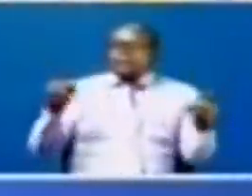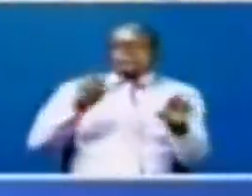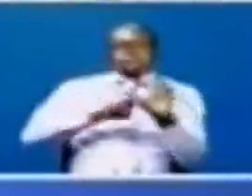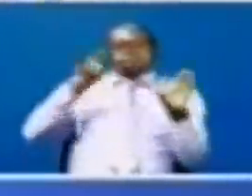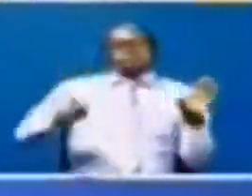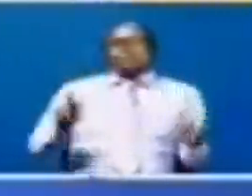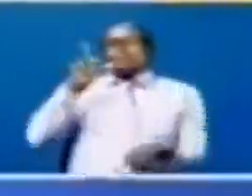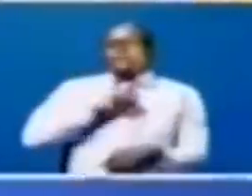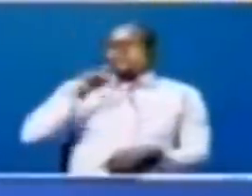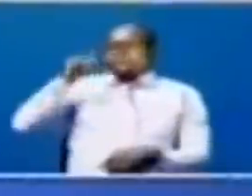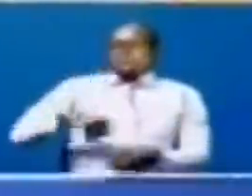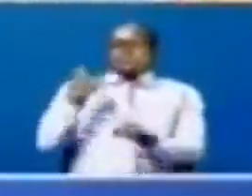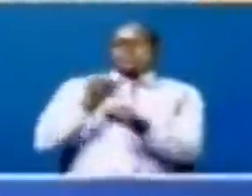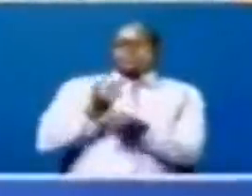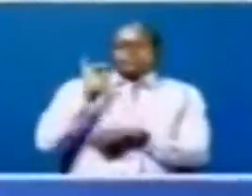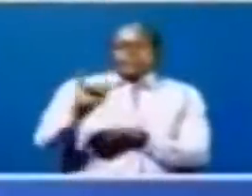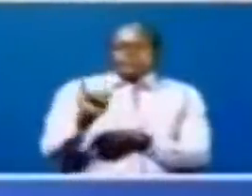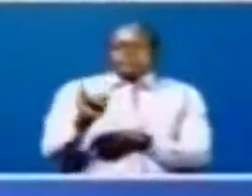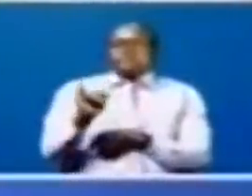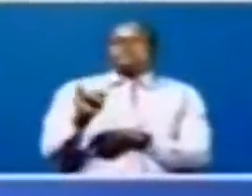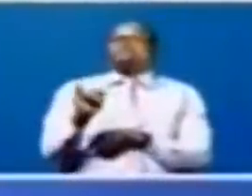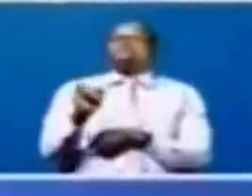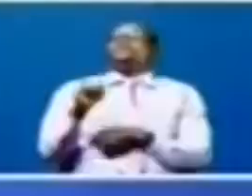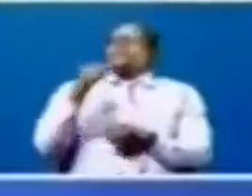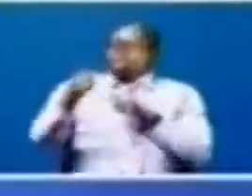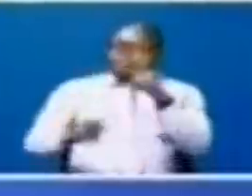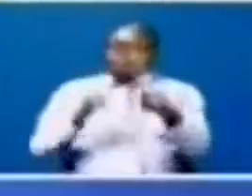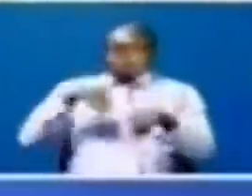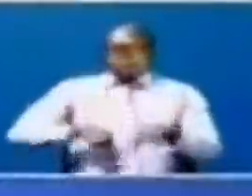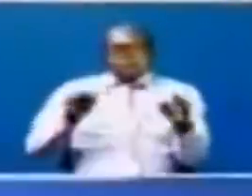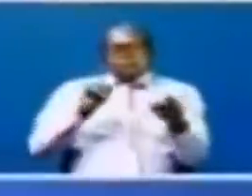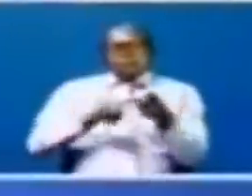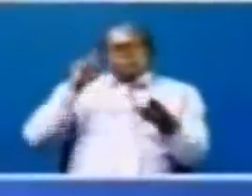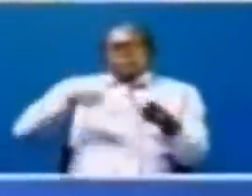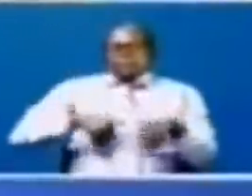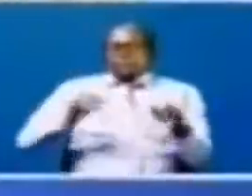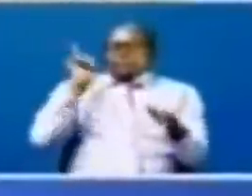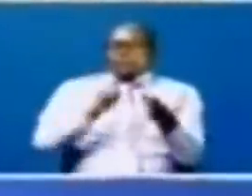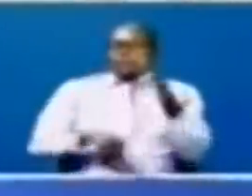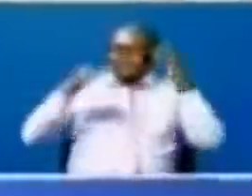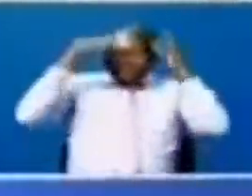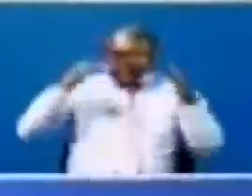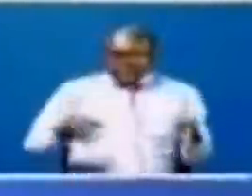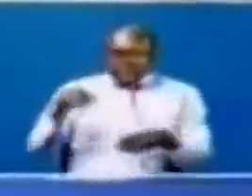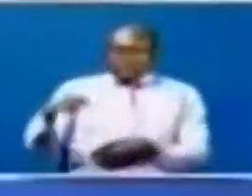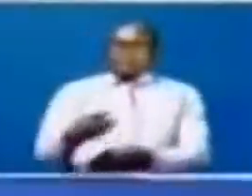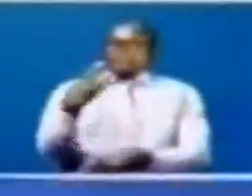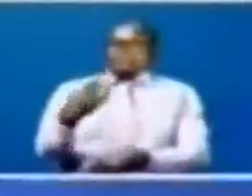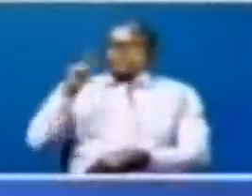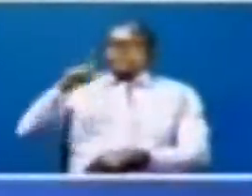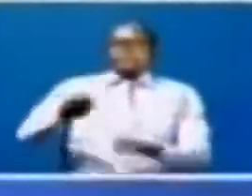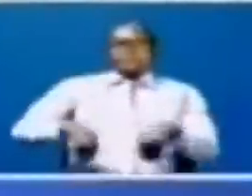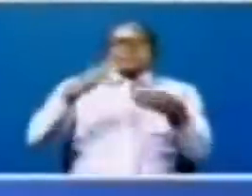resigned, they should do it procedurally. They should stick to what they did. They should tender